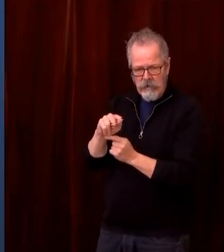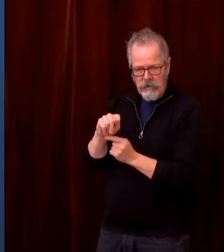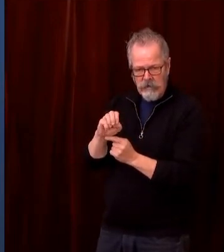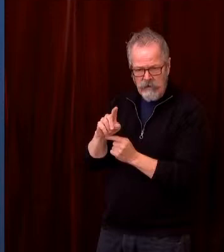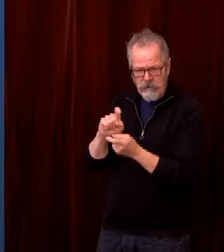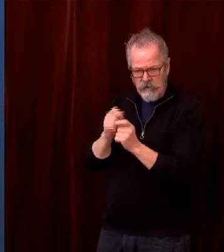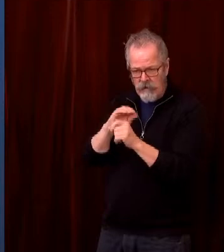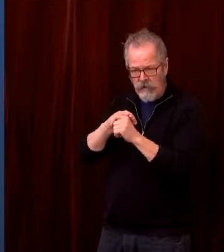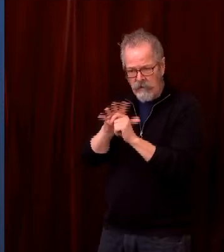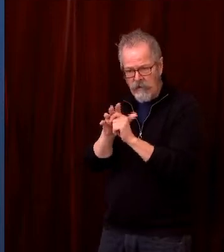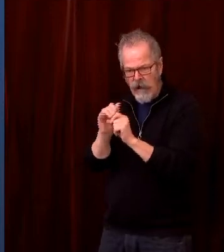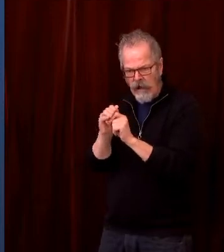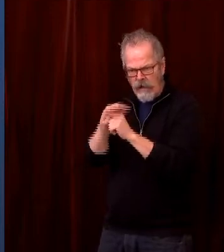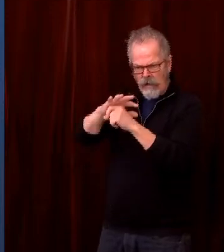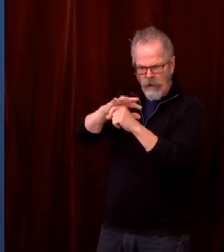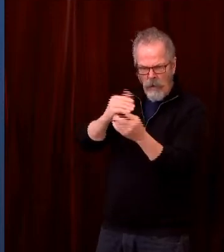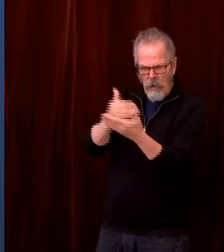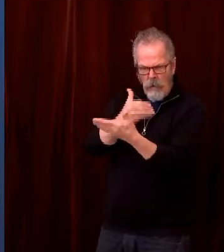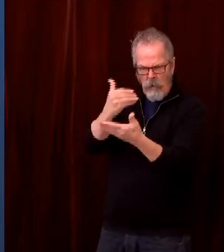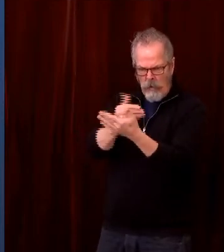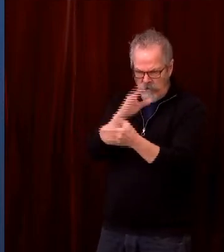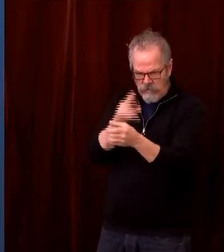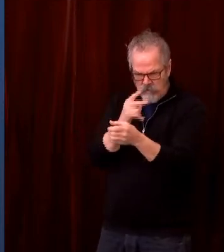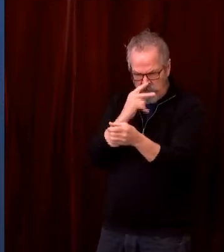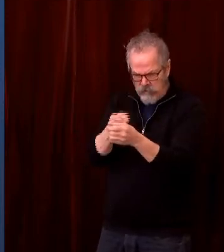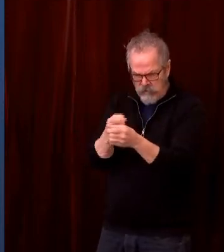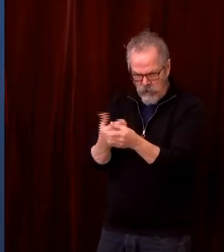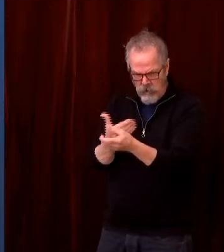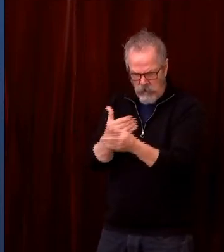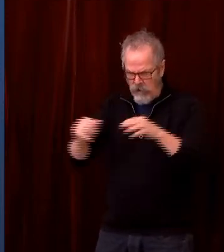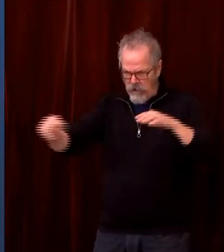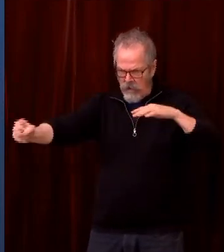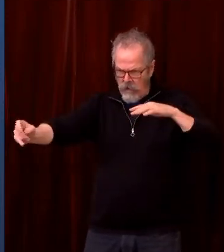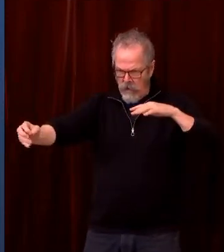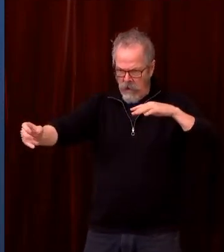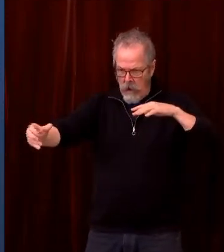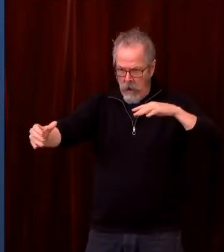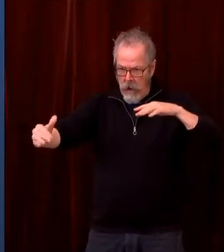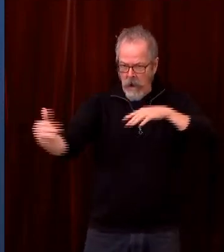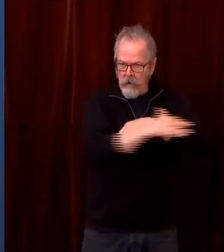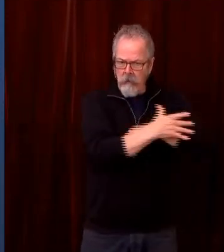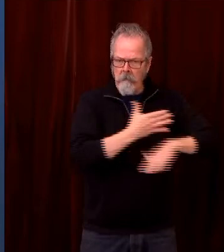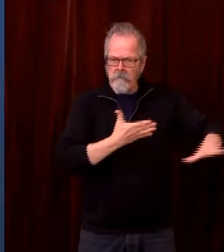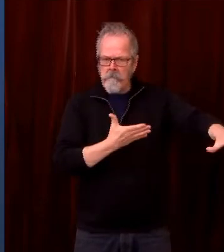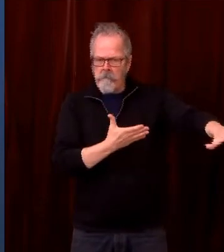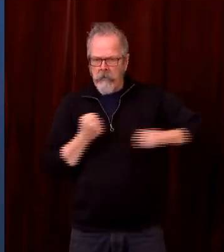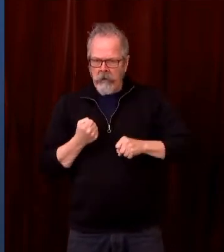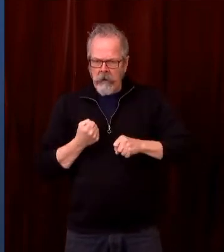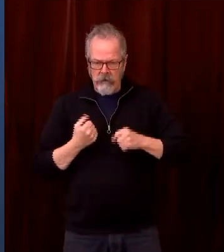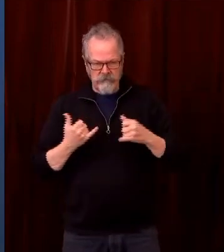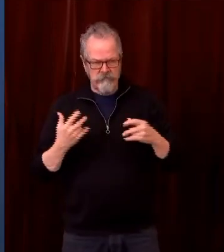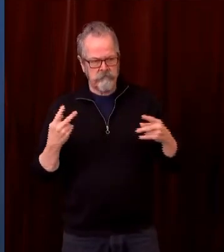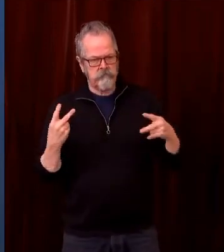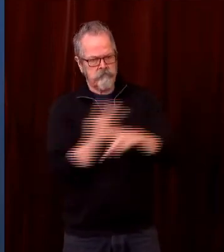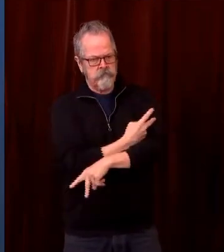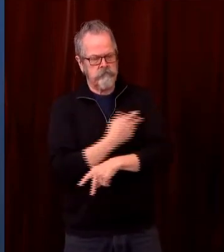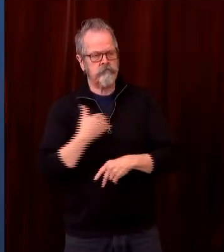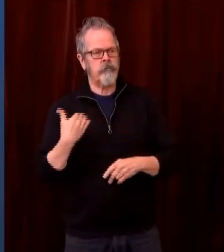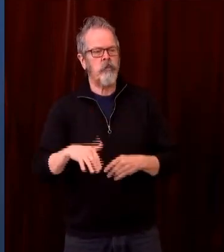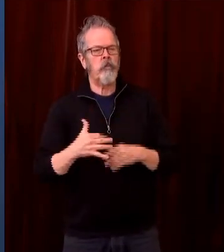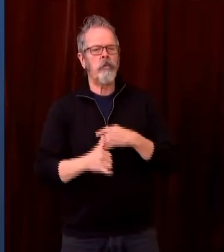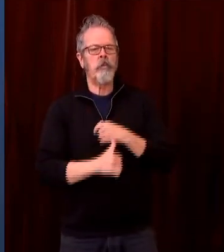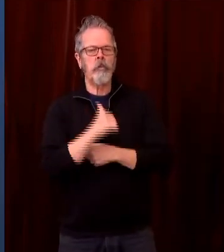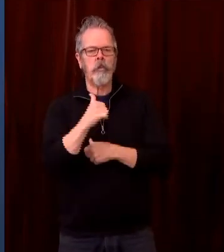we're accelerating the delivery of this vaccine. As far as the time it will take, I'd love to be able to give everyone